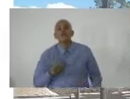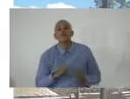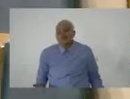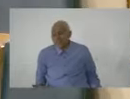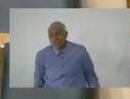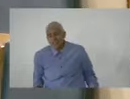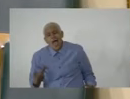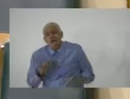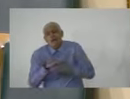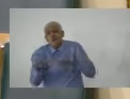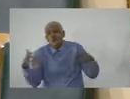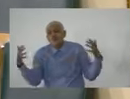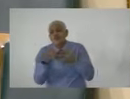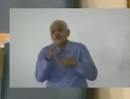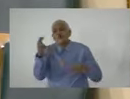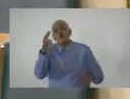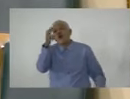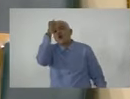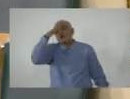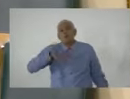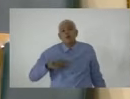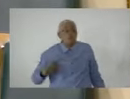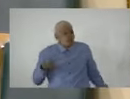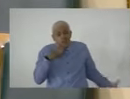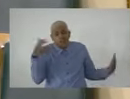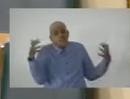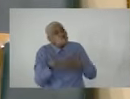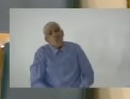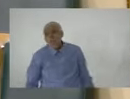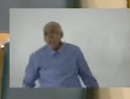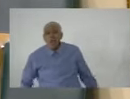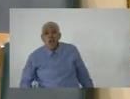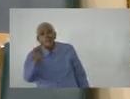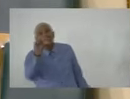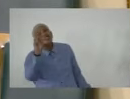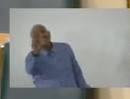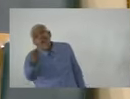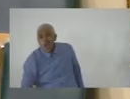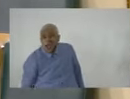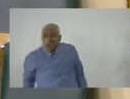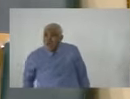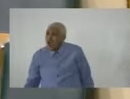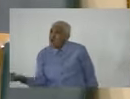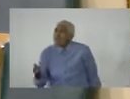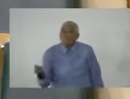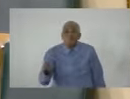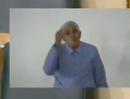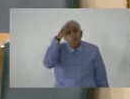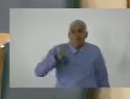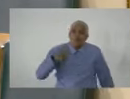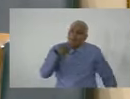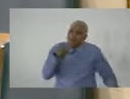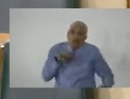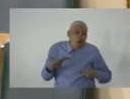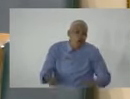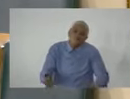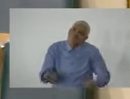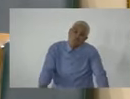feel. I don't afraid of no gunman, or gunman, or gangman, or whoever.